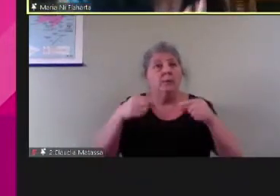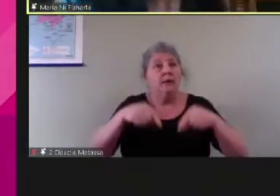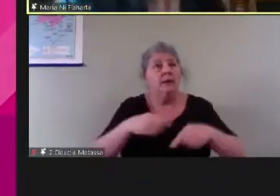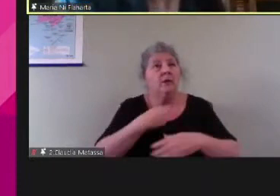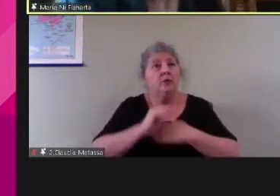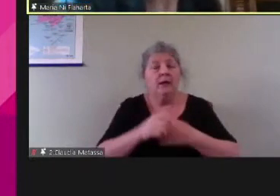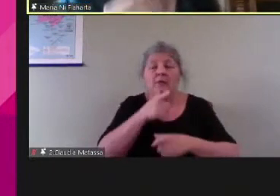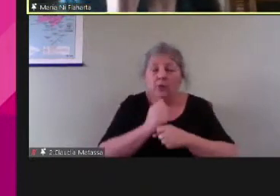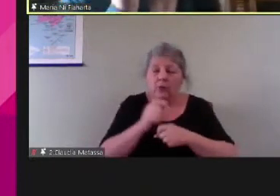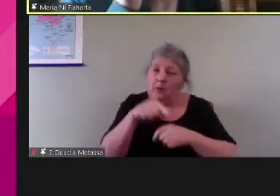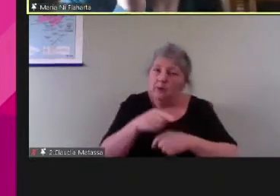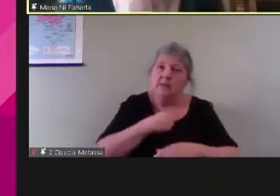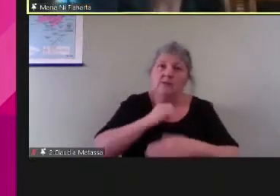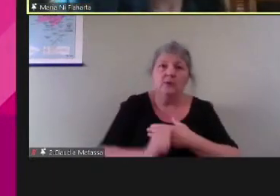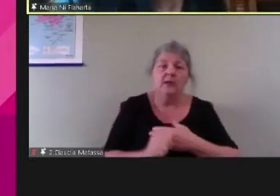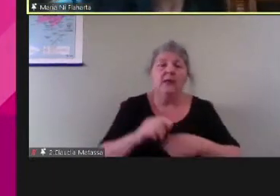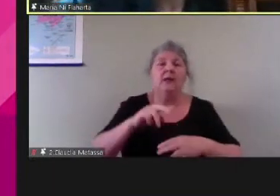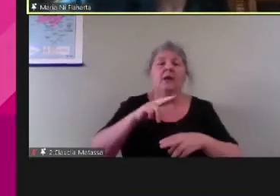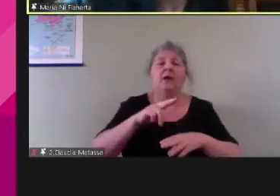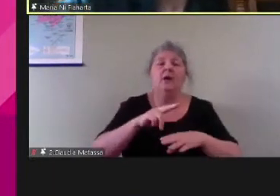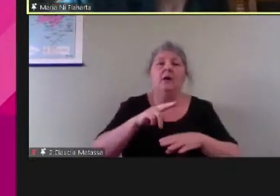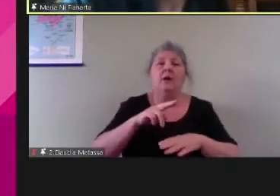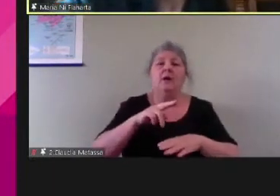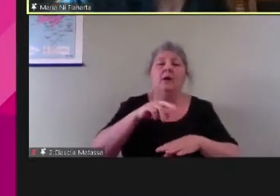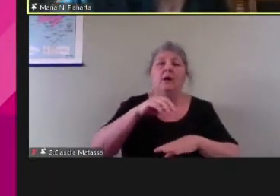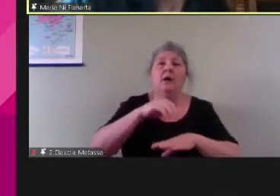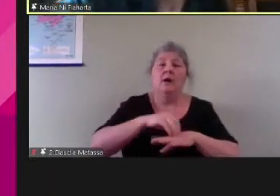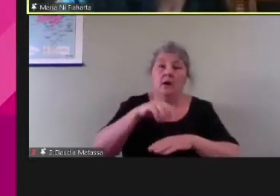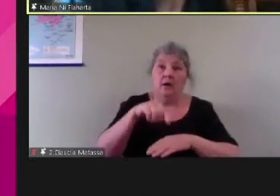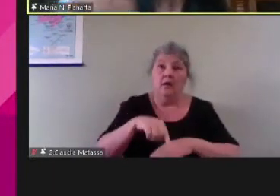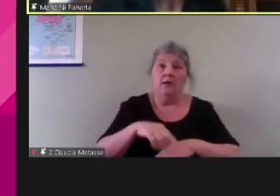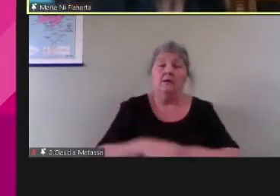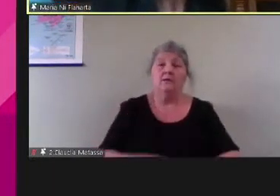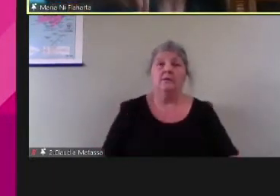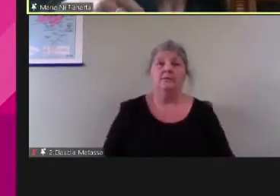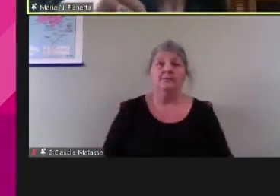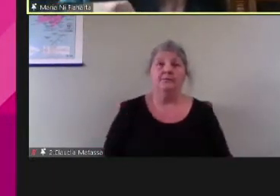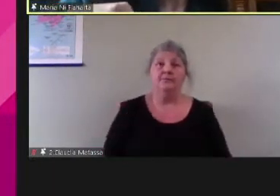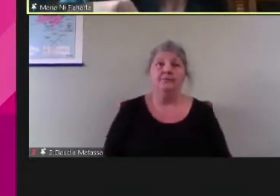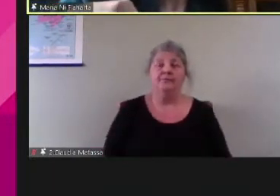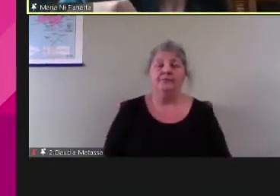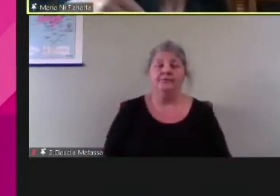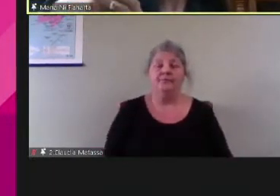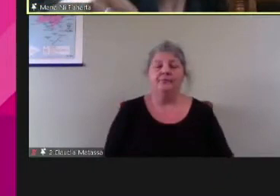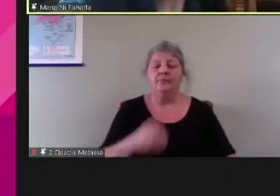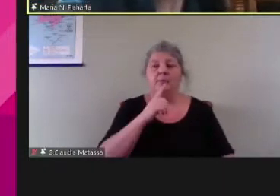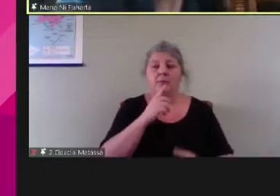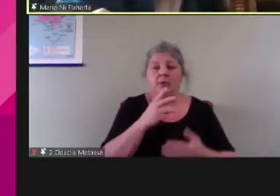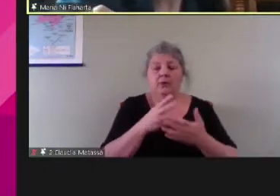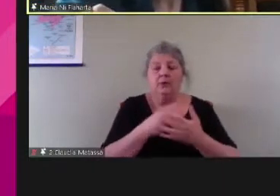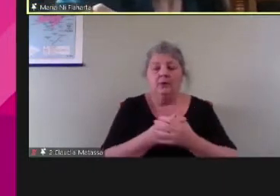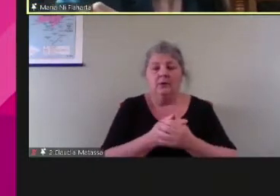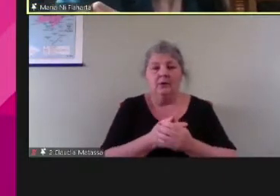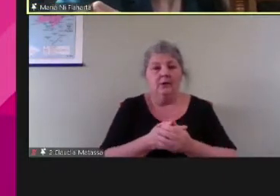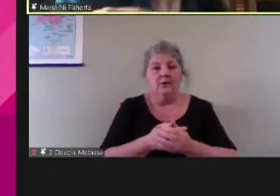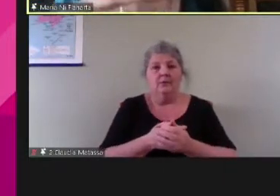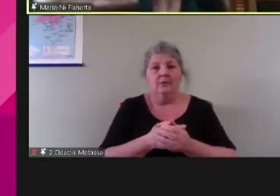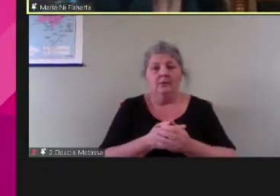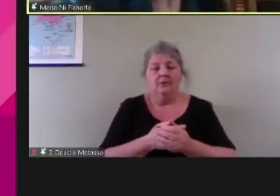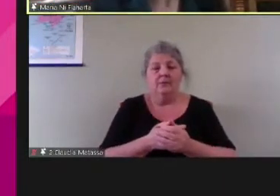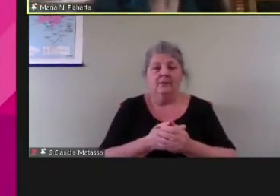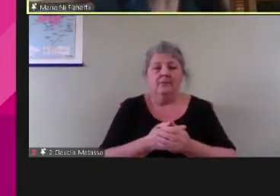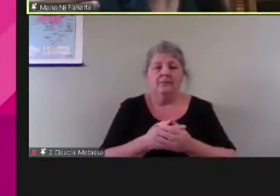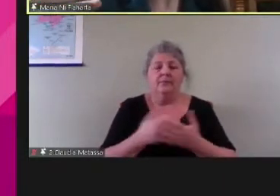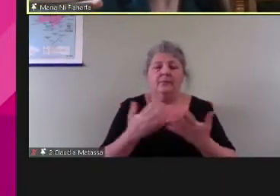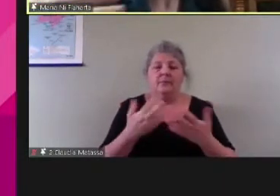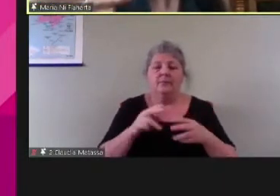on this, and the National Autistic Society in the UK have also done a huge amount of work on this. But within neurodivergent prisoners in particular, not only